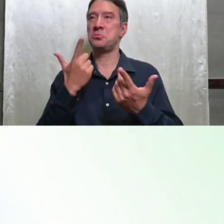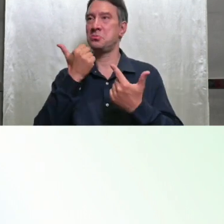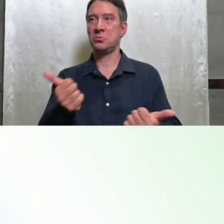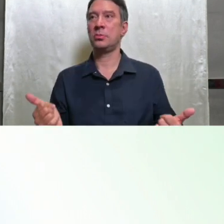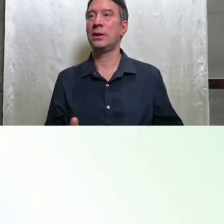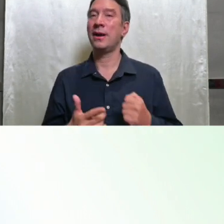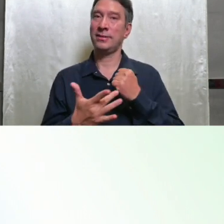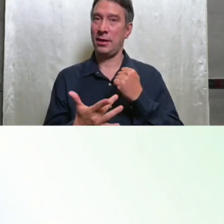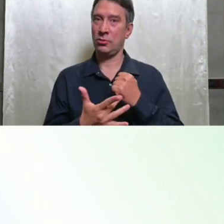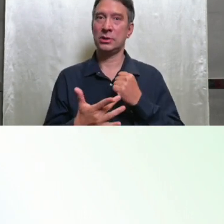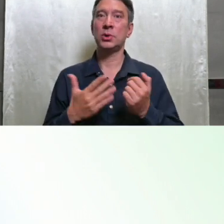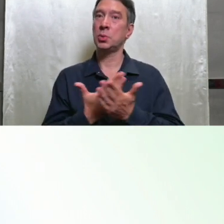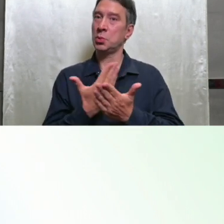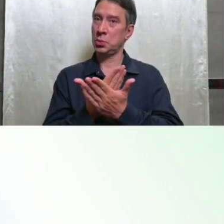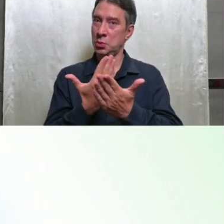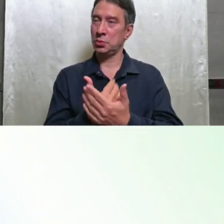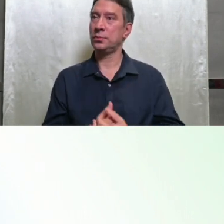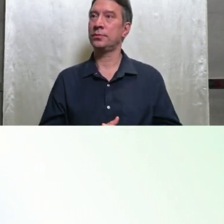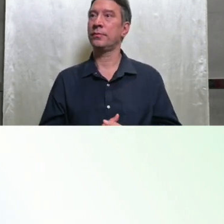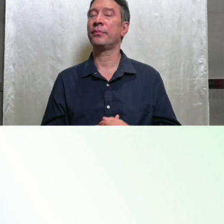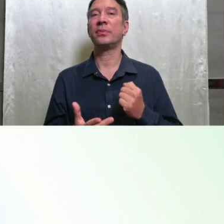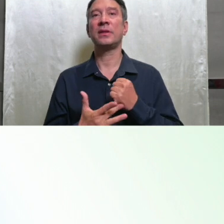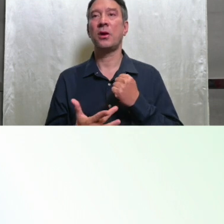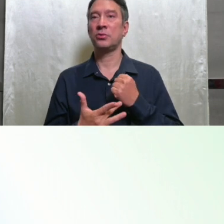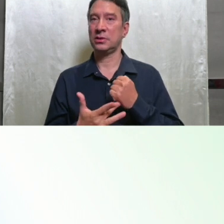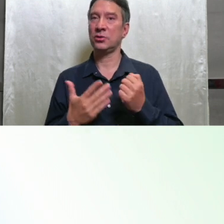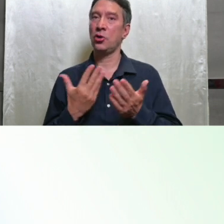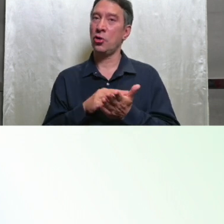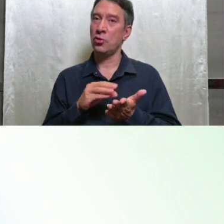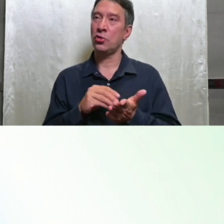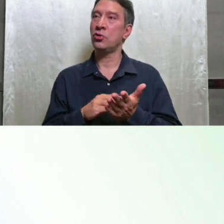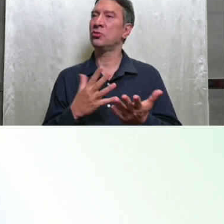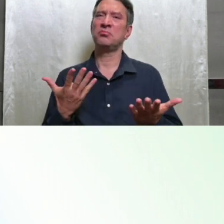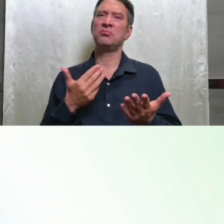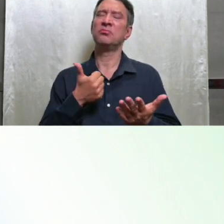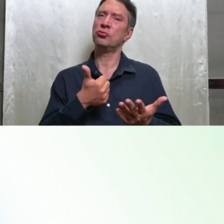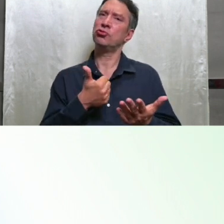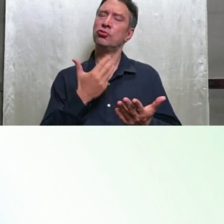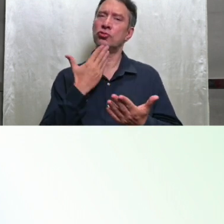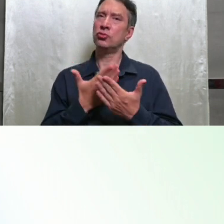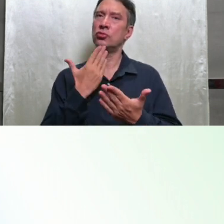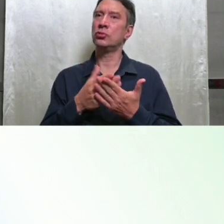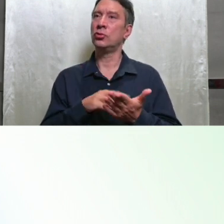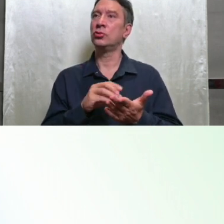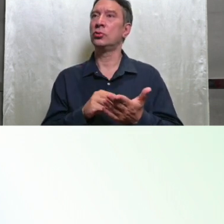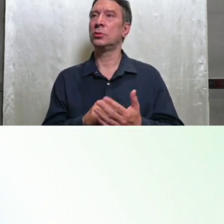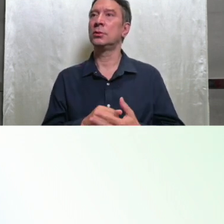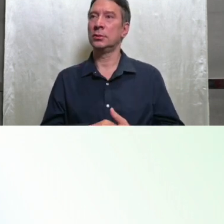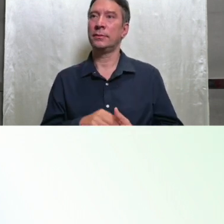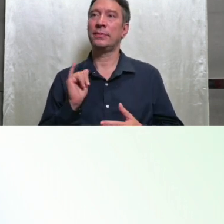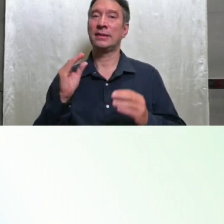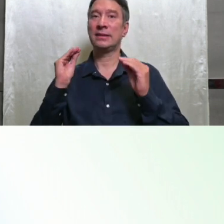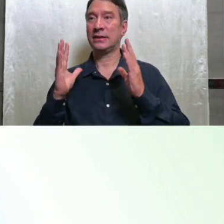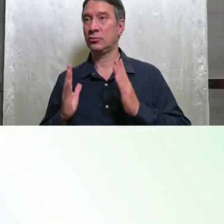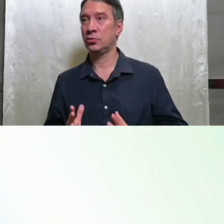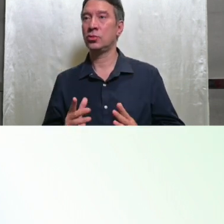skills. And it caters to high school students and educators, as well as students in the academia and